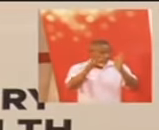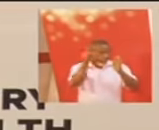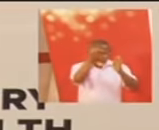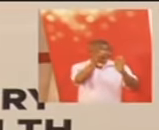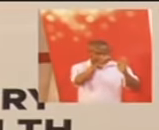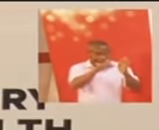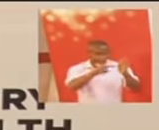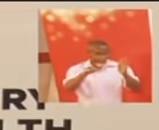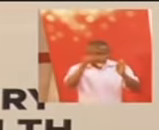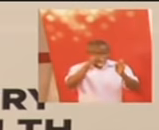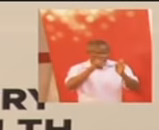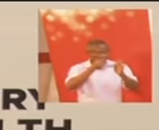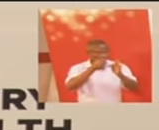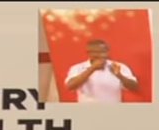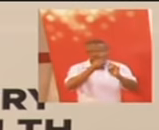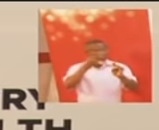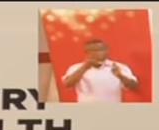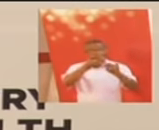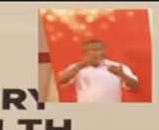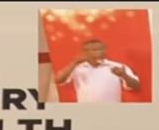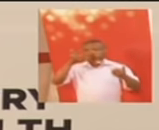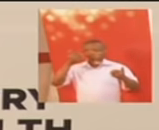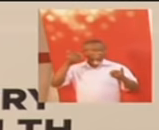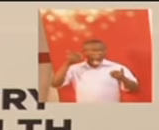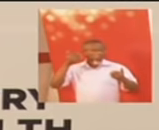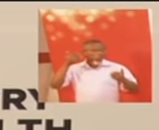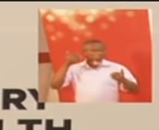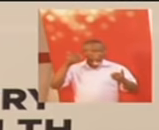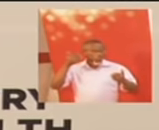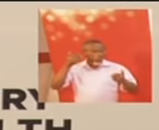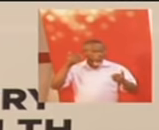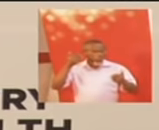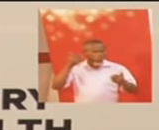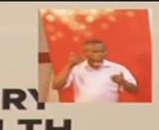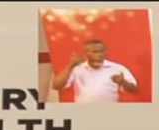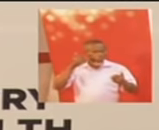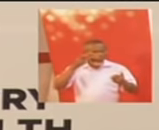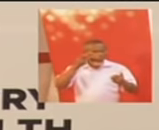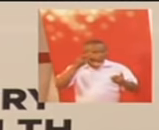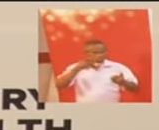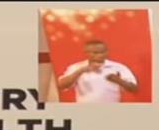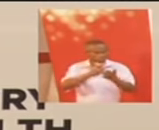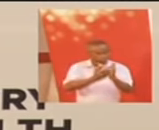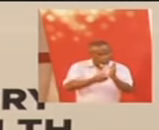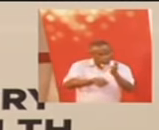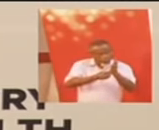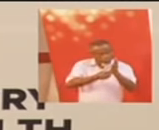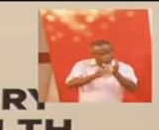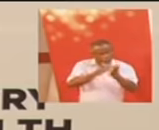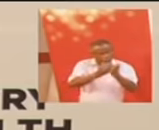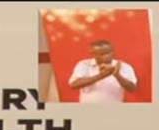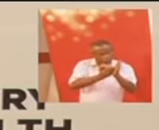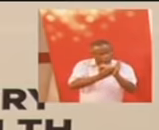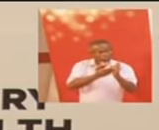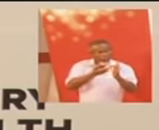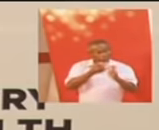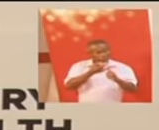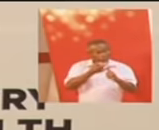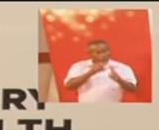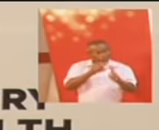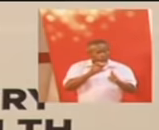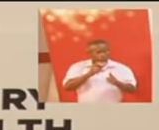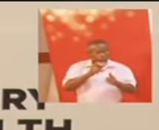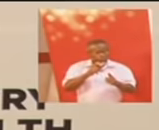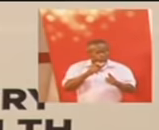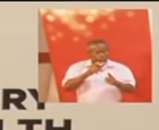ago. So we would have had, as you noted, some additions, and then we would have had some discharges. So the numbers will be slightly different from what you are